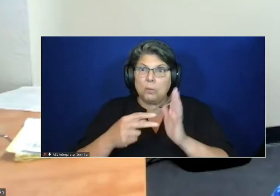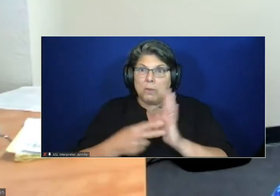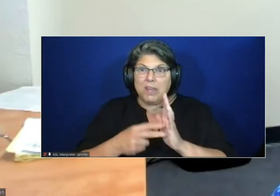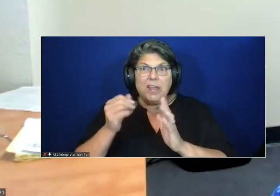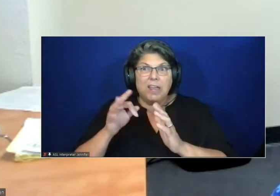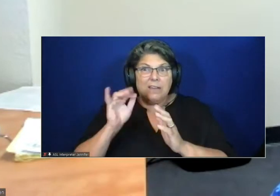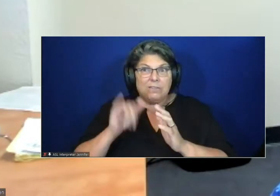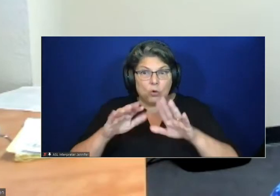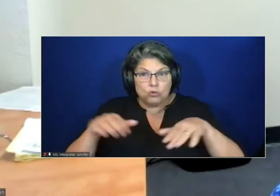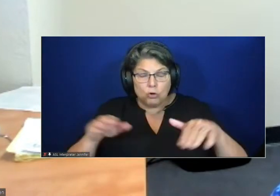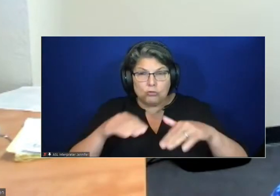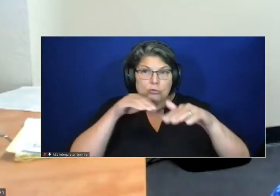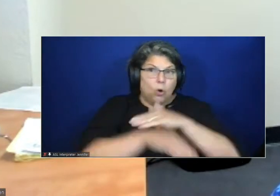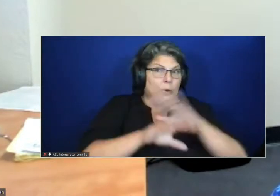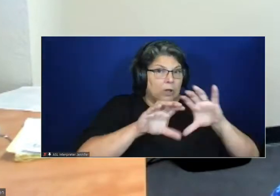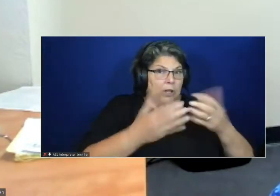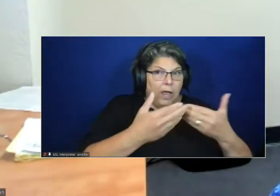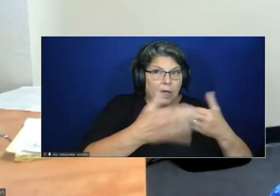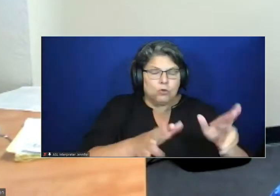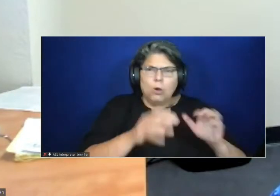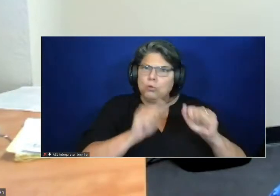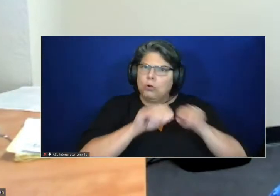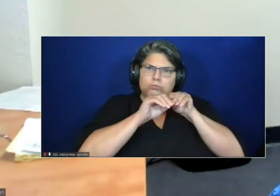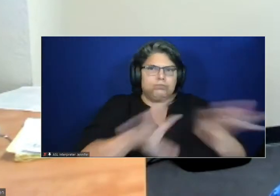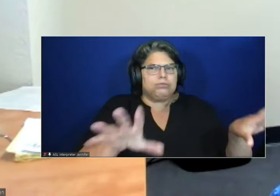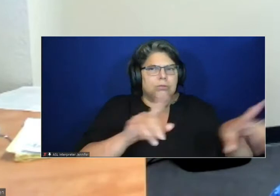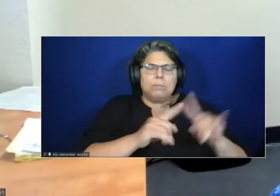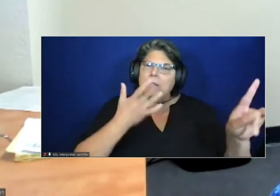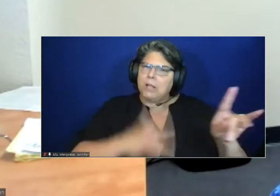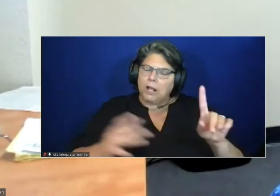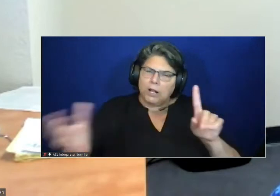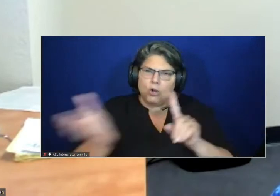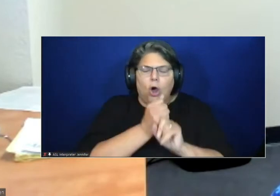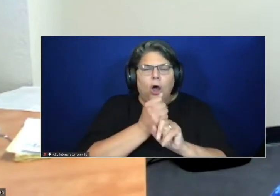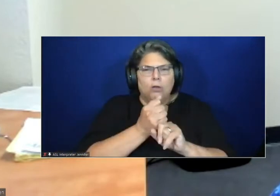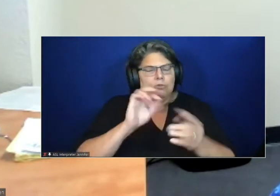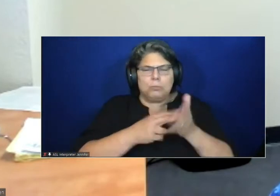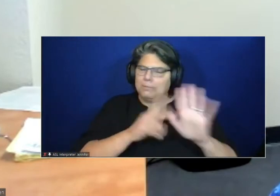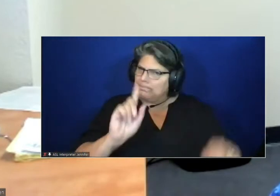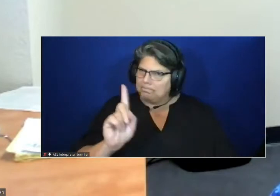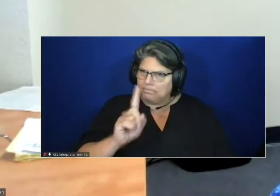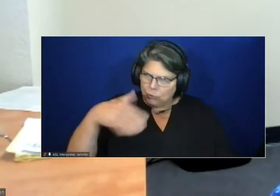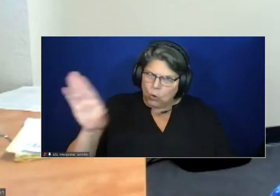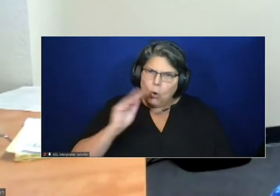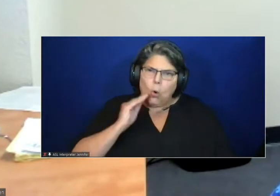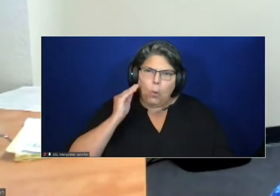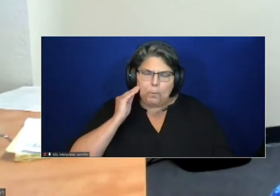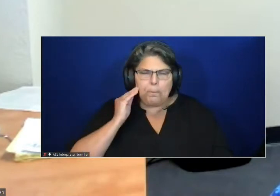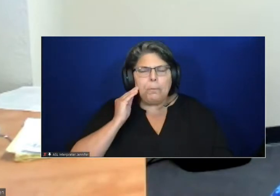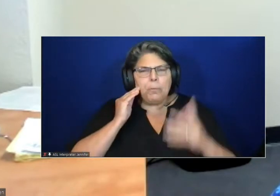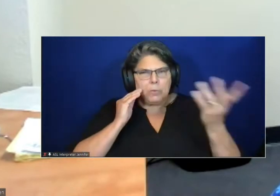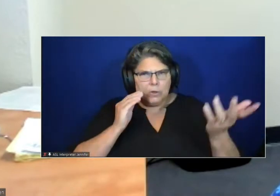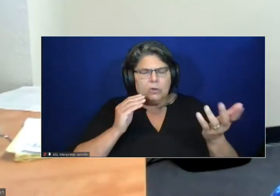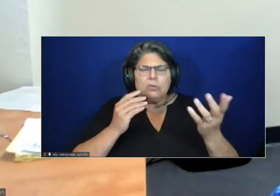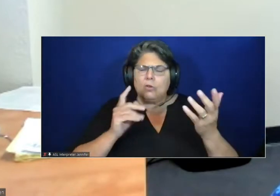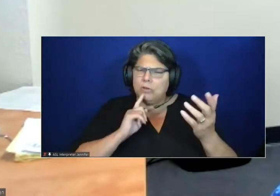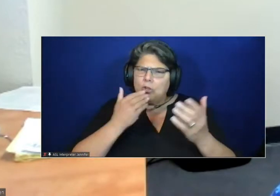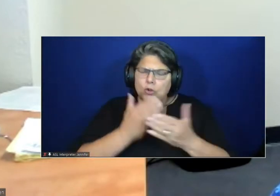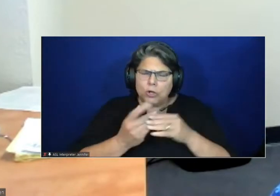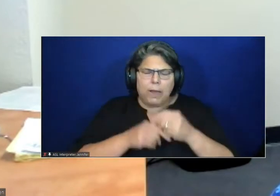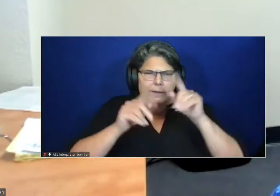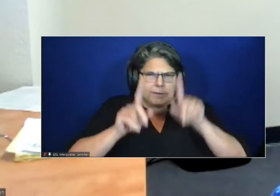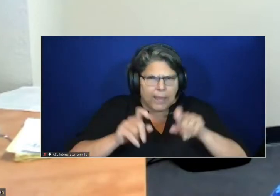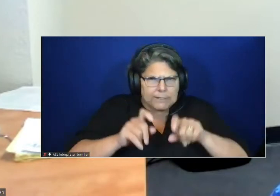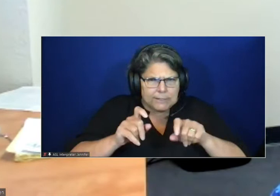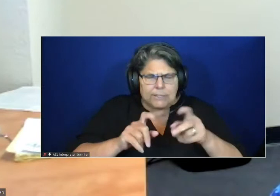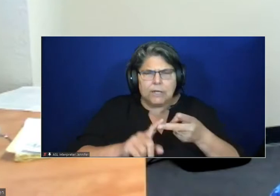not been caught. The school staff are doing a heroic job themselves, testing, reporting, and contacting families with instructions